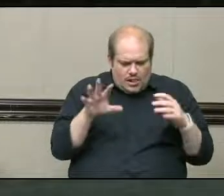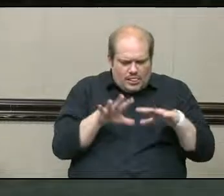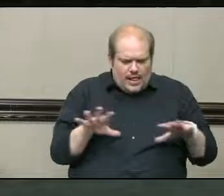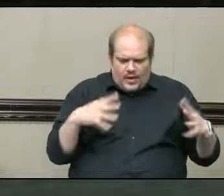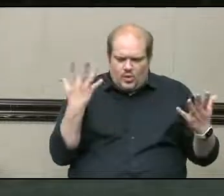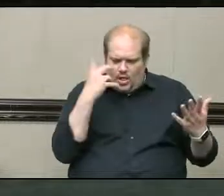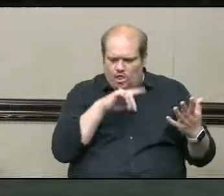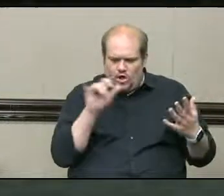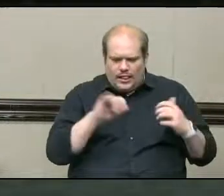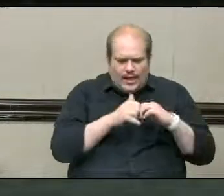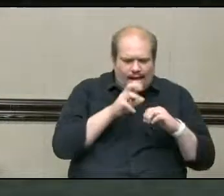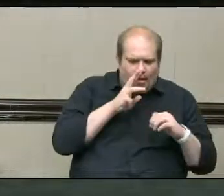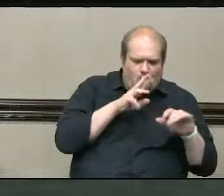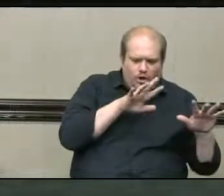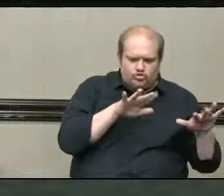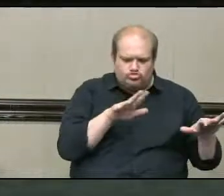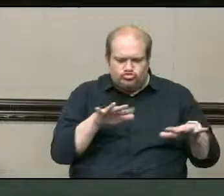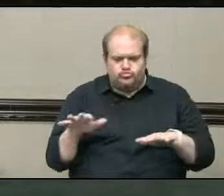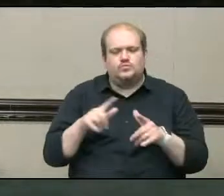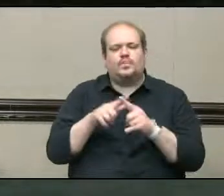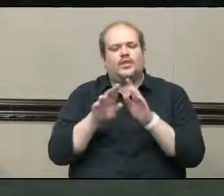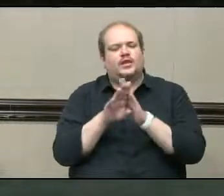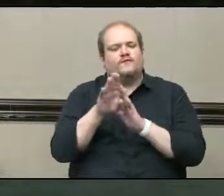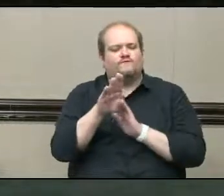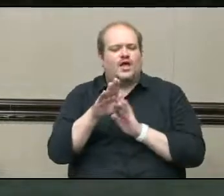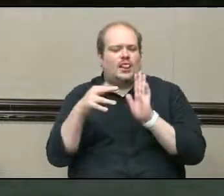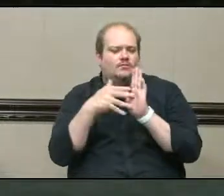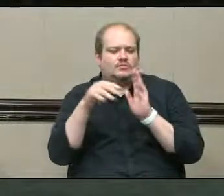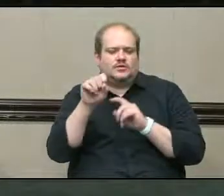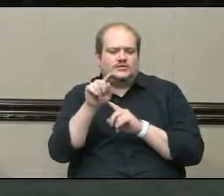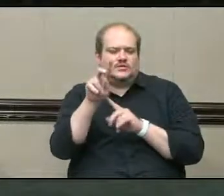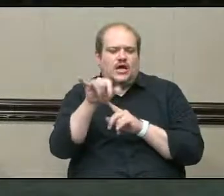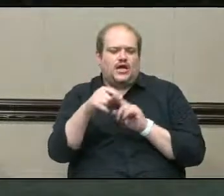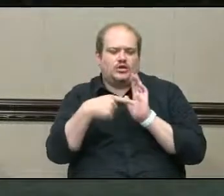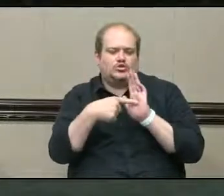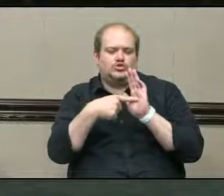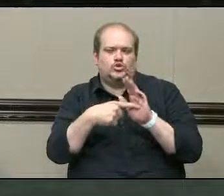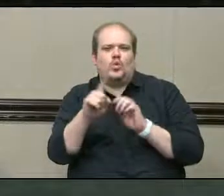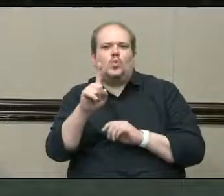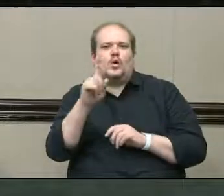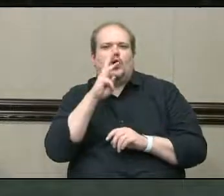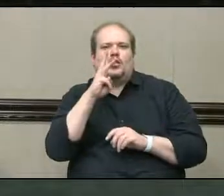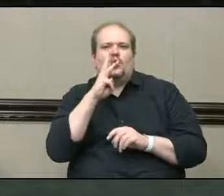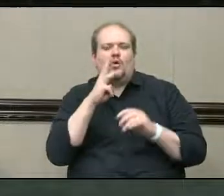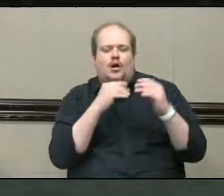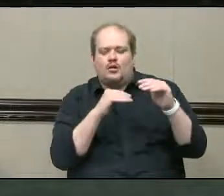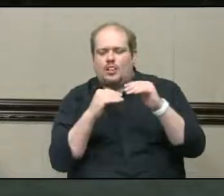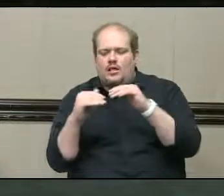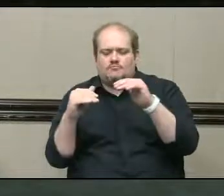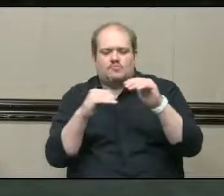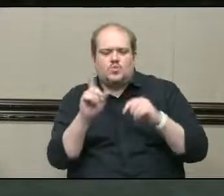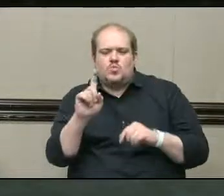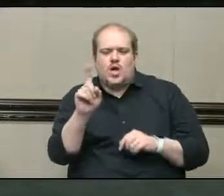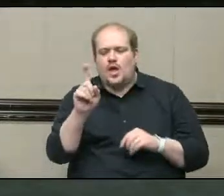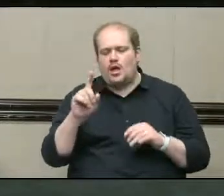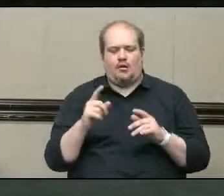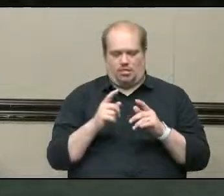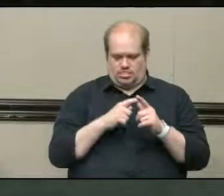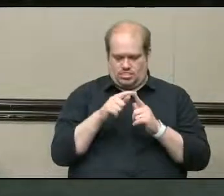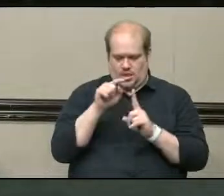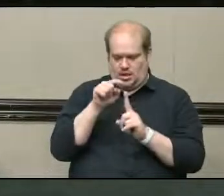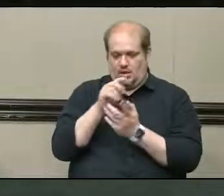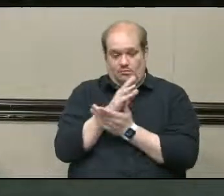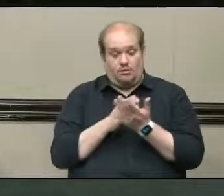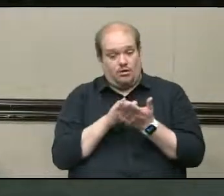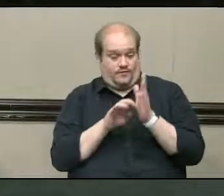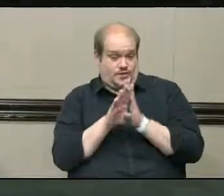property, develop a study that shows where those limits are, and then as